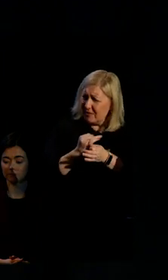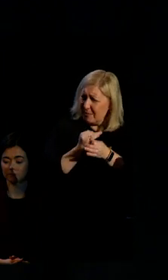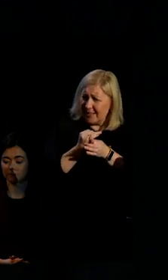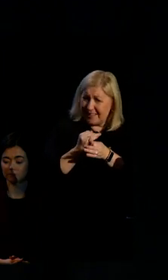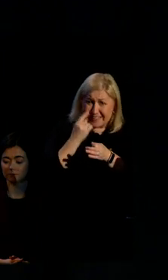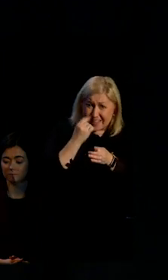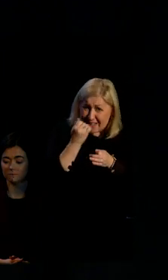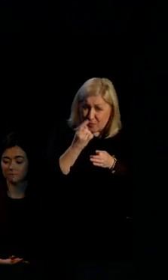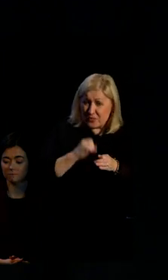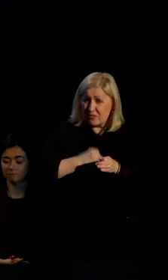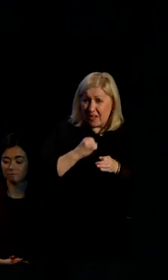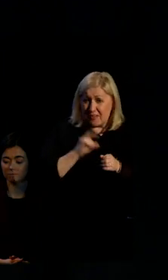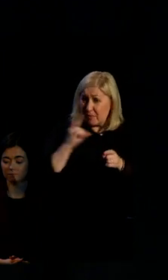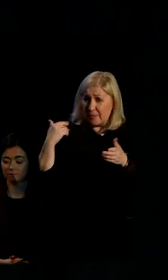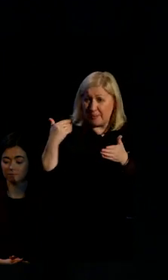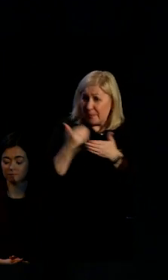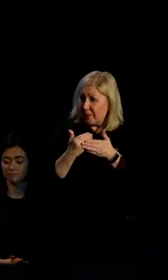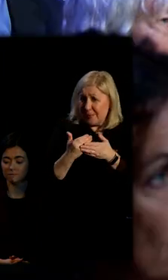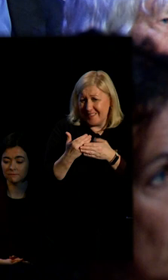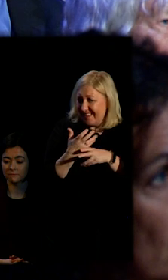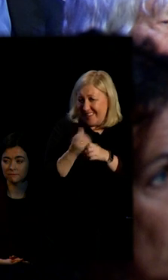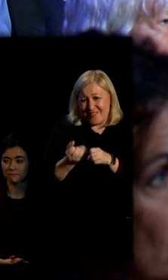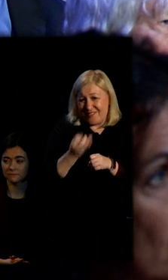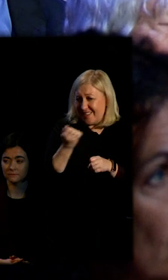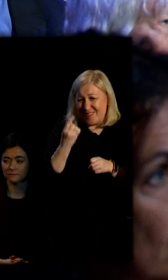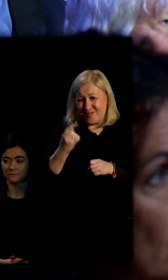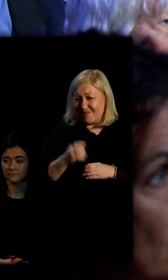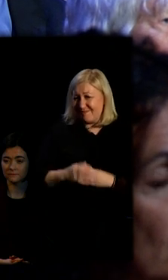trace of his immediate family members have been found.